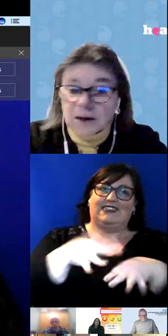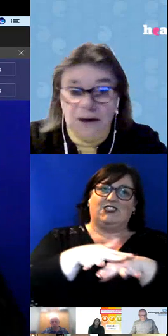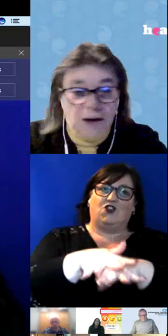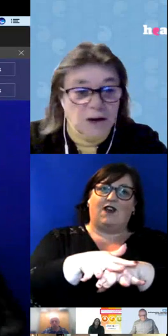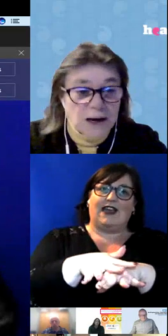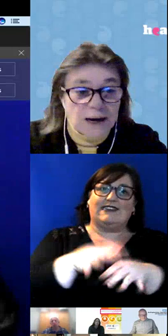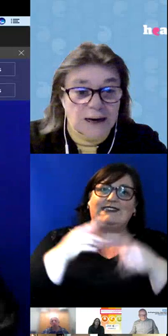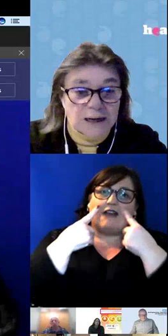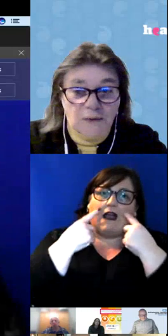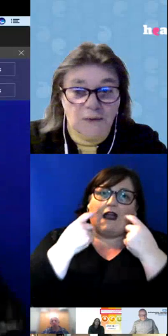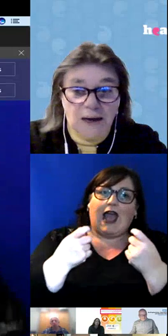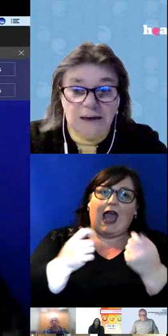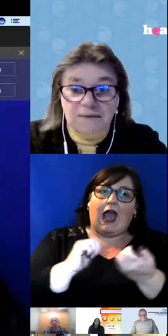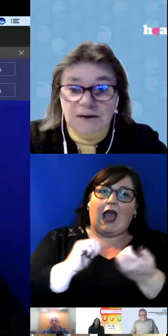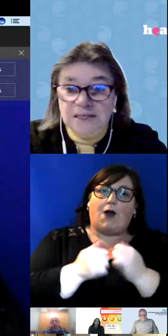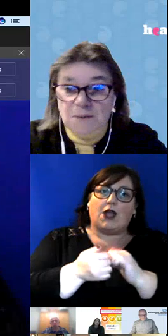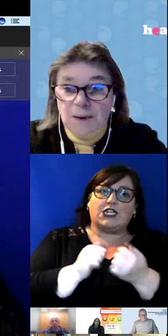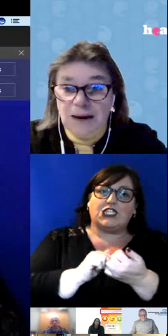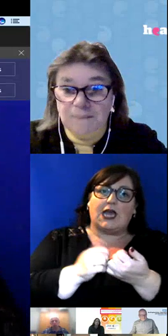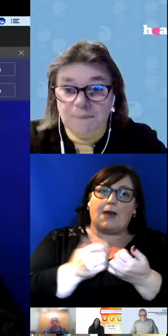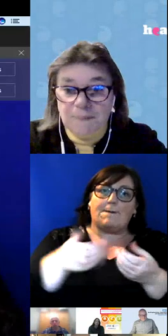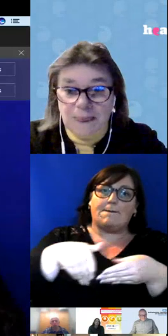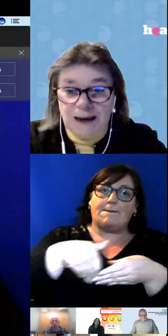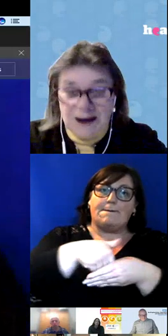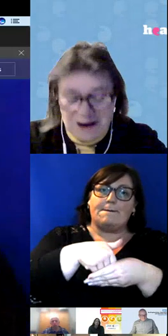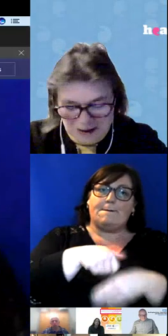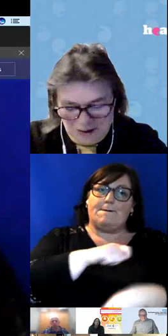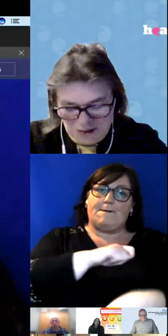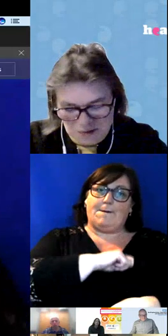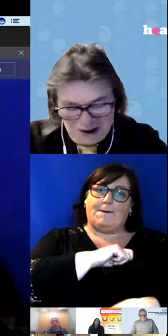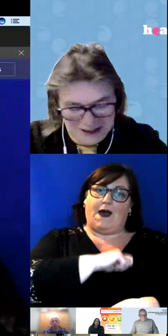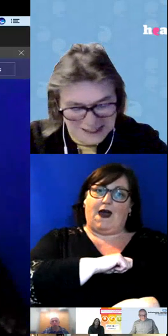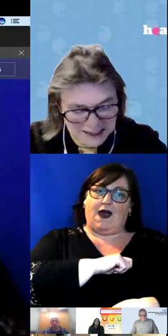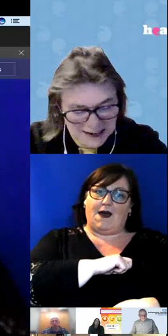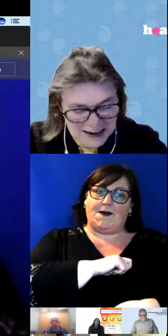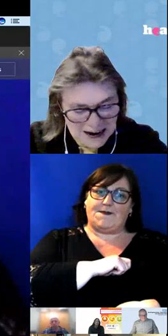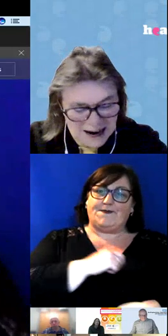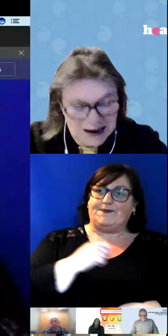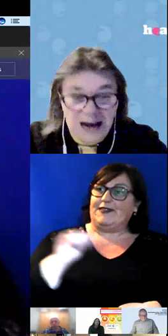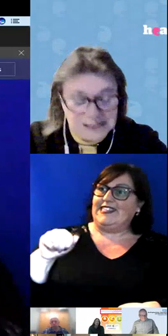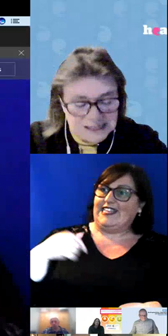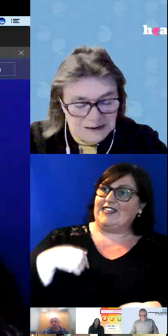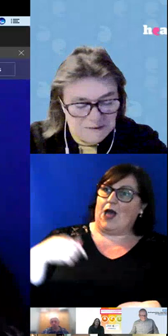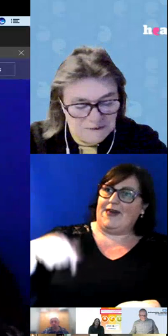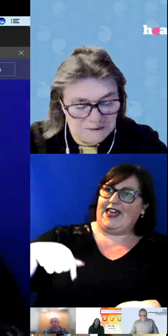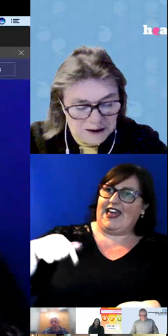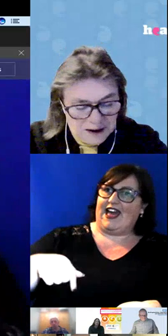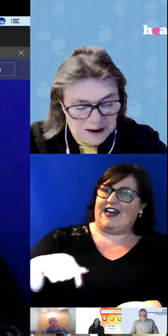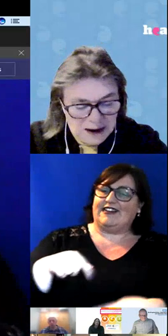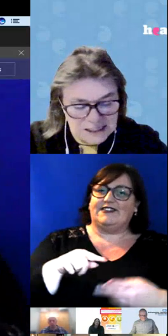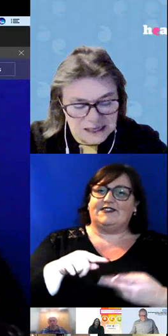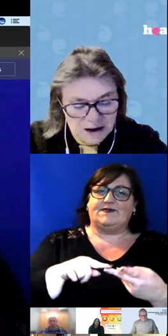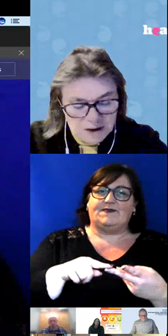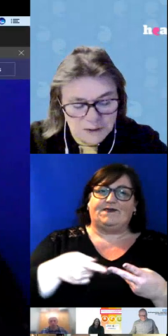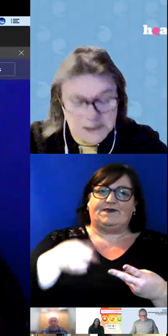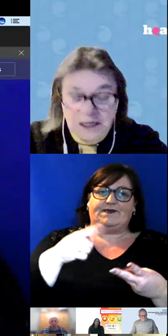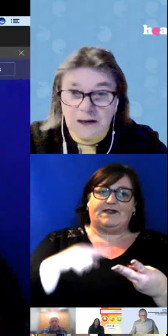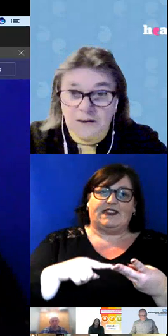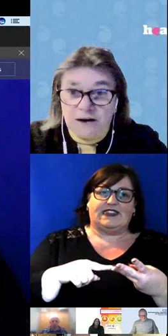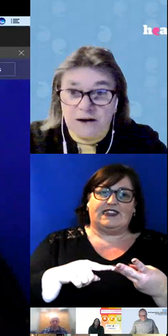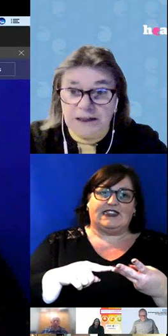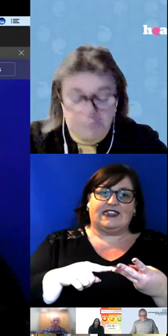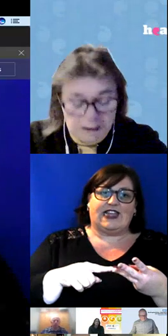member. Are you there, David, somewhere? Good evening. Yes, I'm here. Oh, great. Ansaf Azar, who